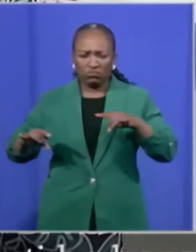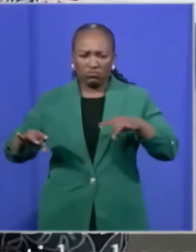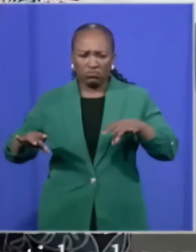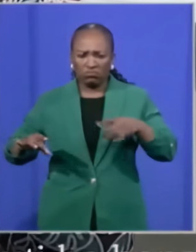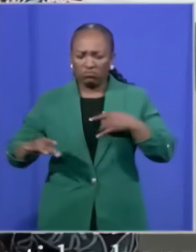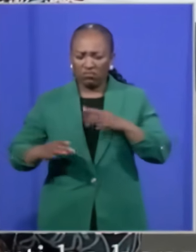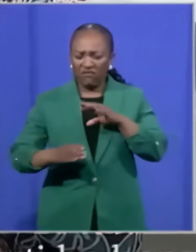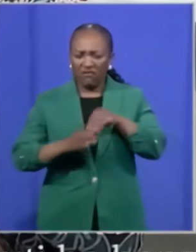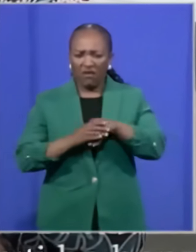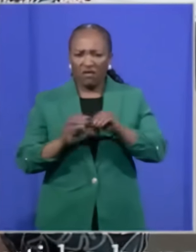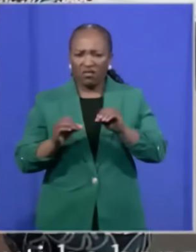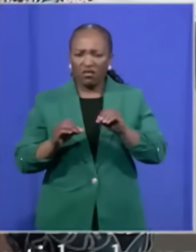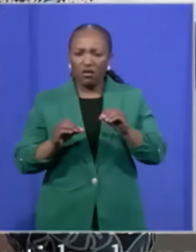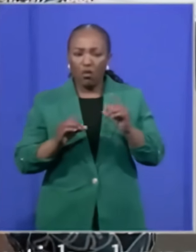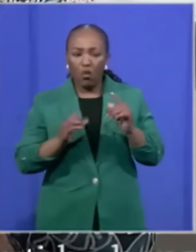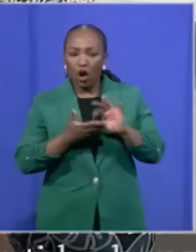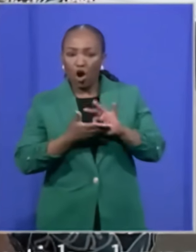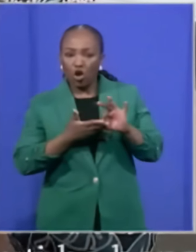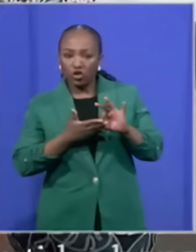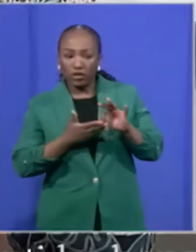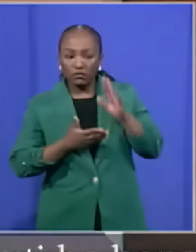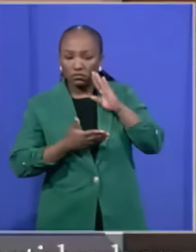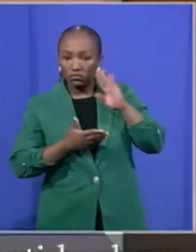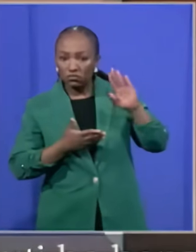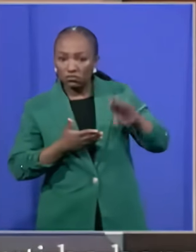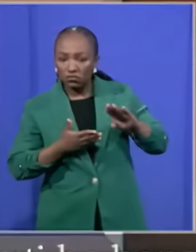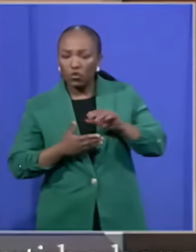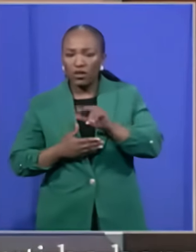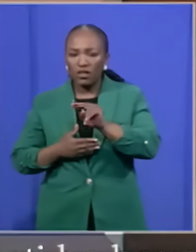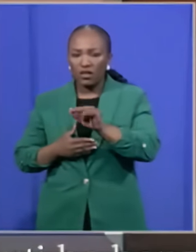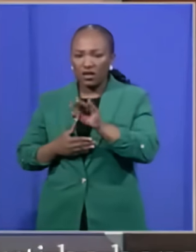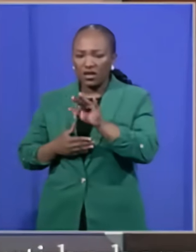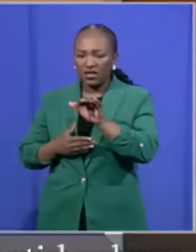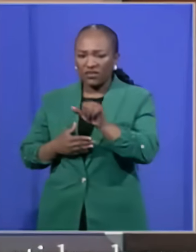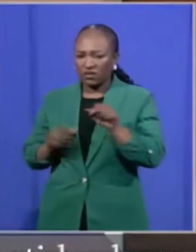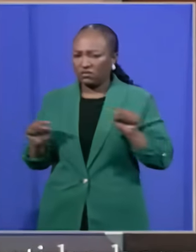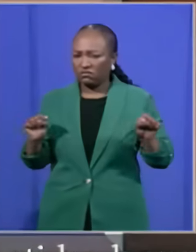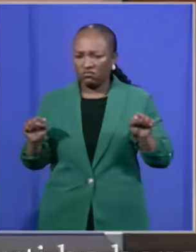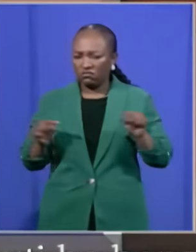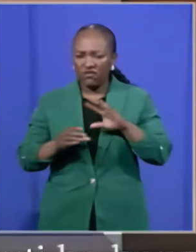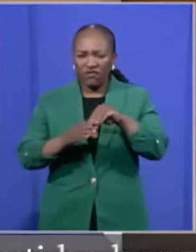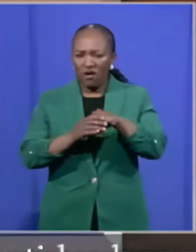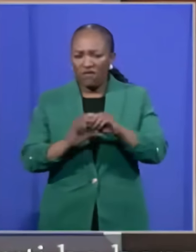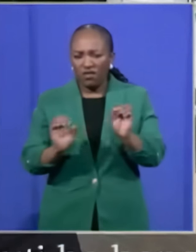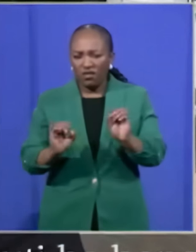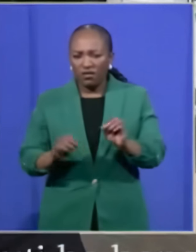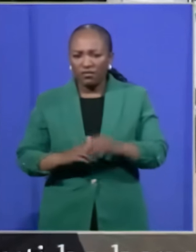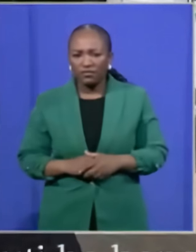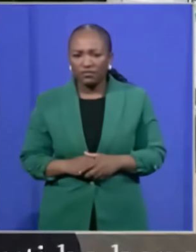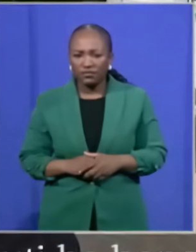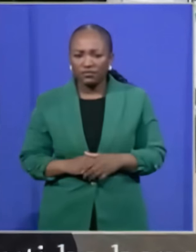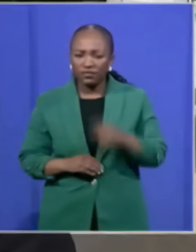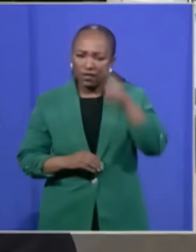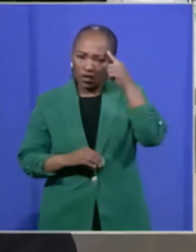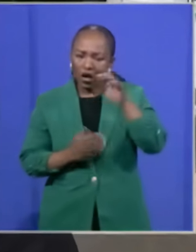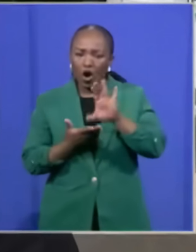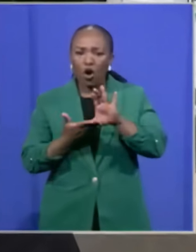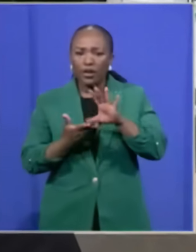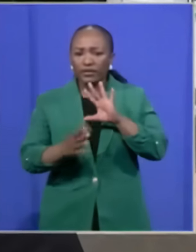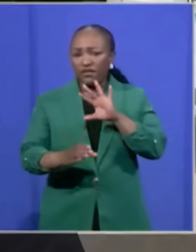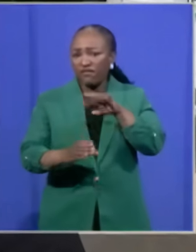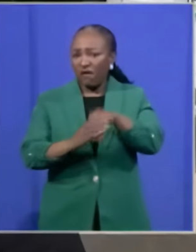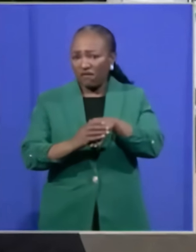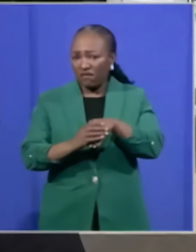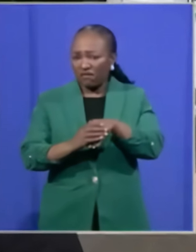tumellanong ya NSFAS mmoho le banehelani ba bodulo. Hona mo college mo e kenang teng ho tabeng e jwalo eo. Mme tabeng ya hore e mong wa mosebetsi wa